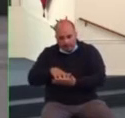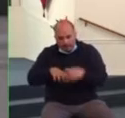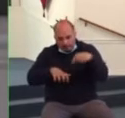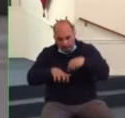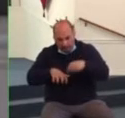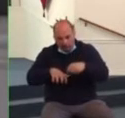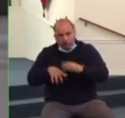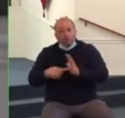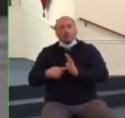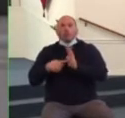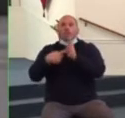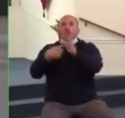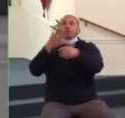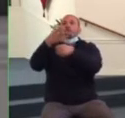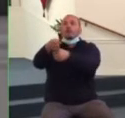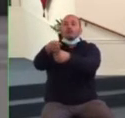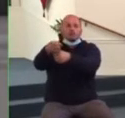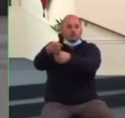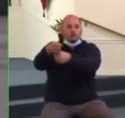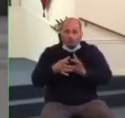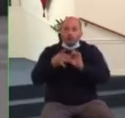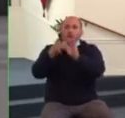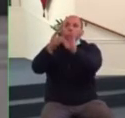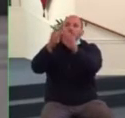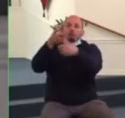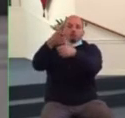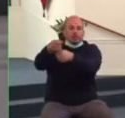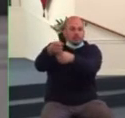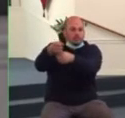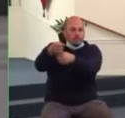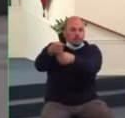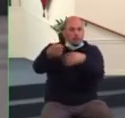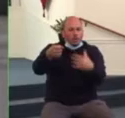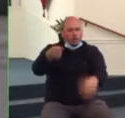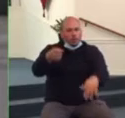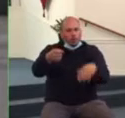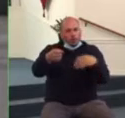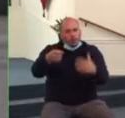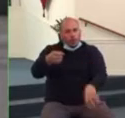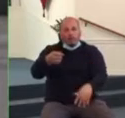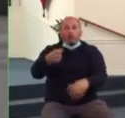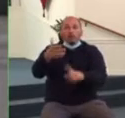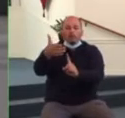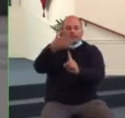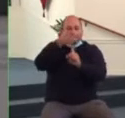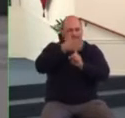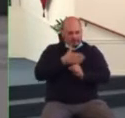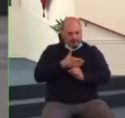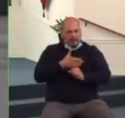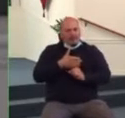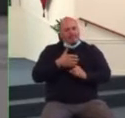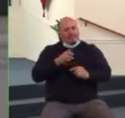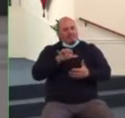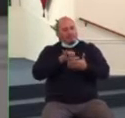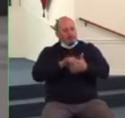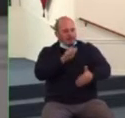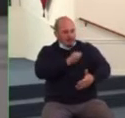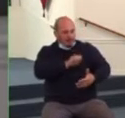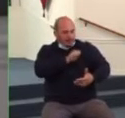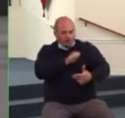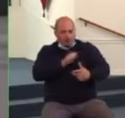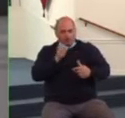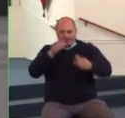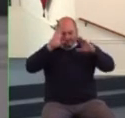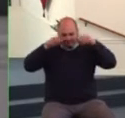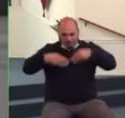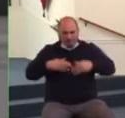an attitude of selflessness and setting ourselves aside, letting ourselves become weak for